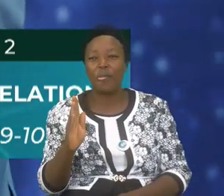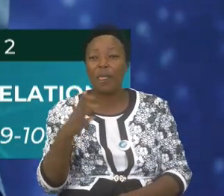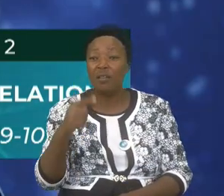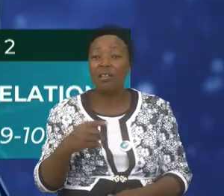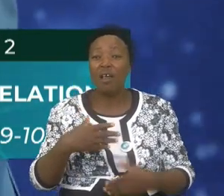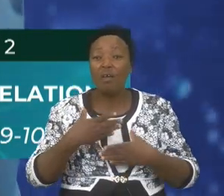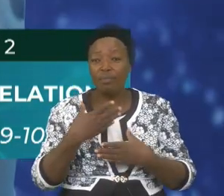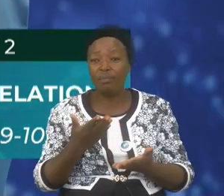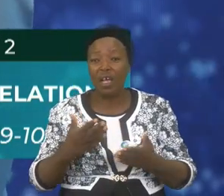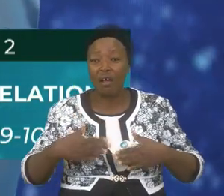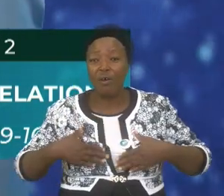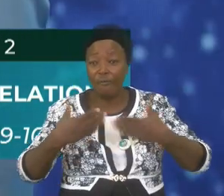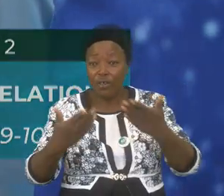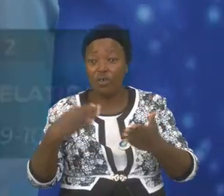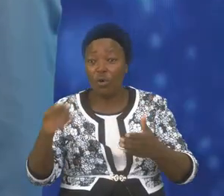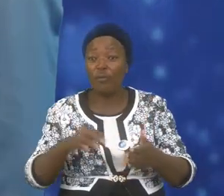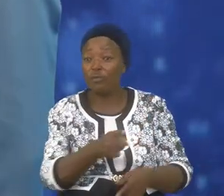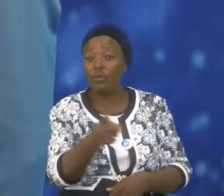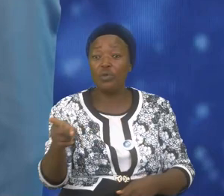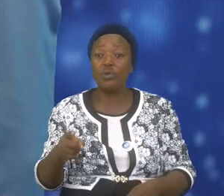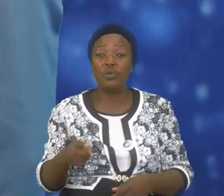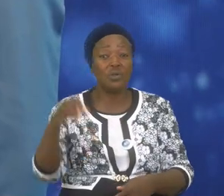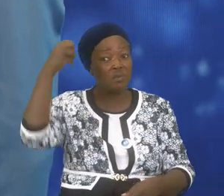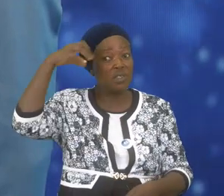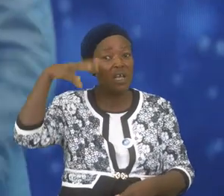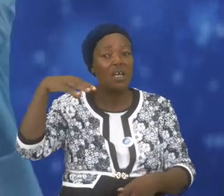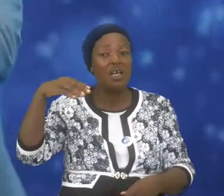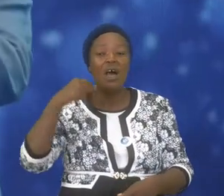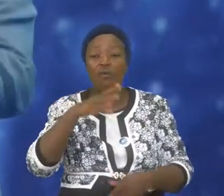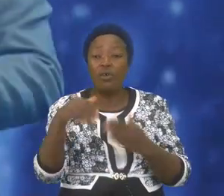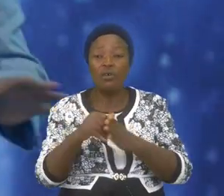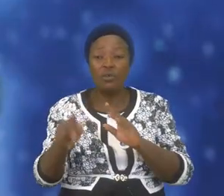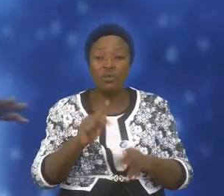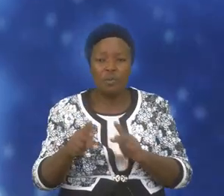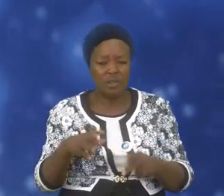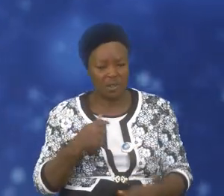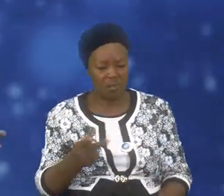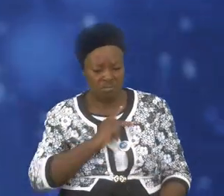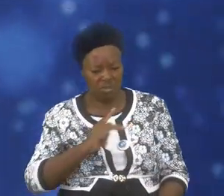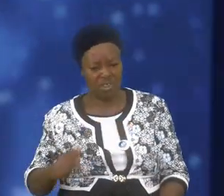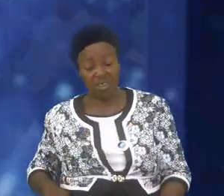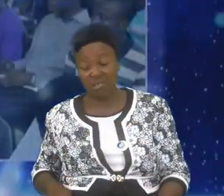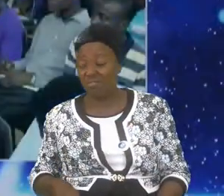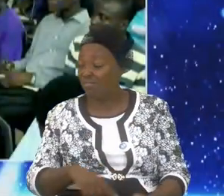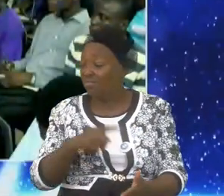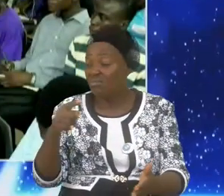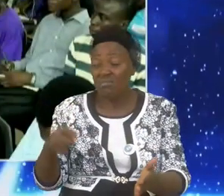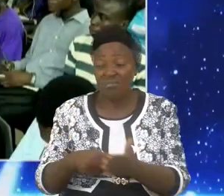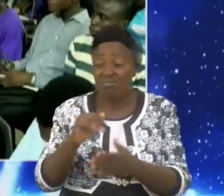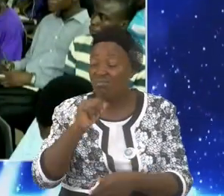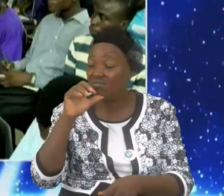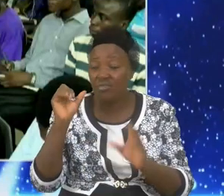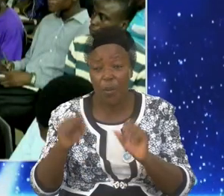they said, King, this is impossible. And there is no king on earth that